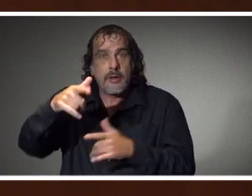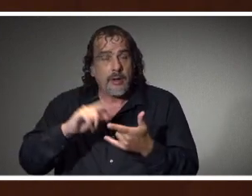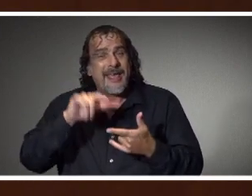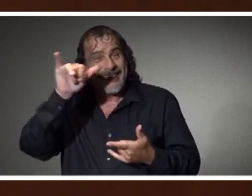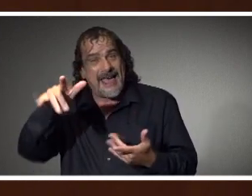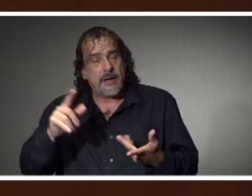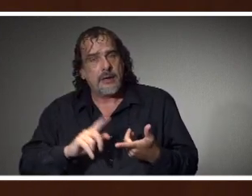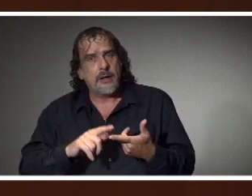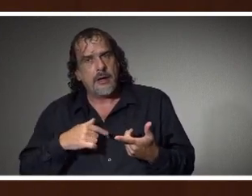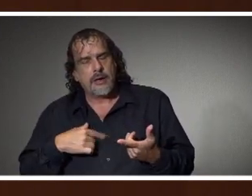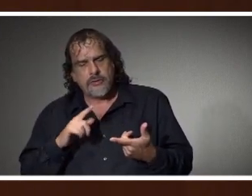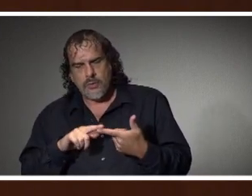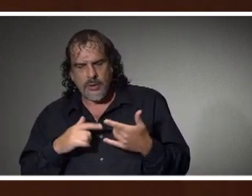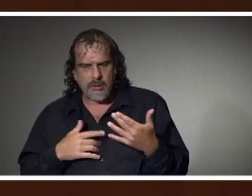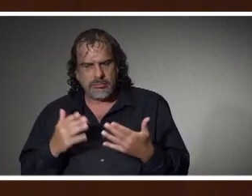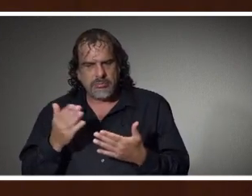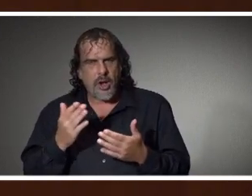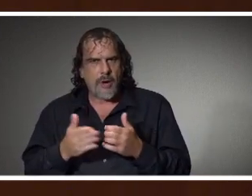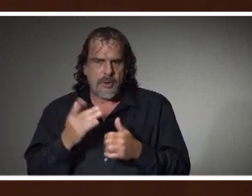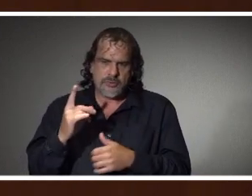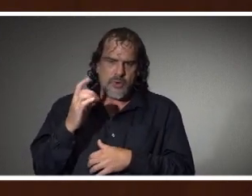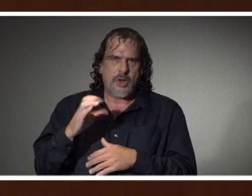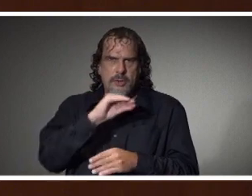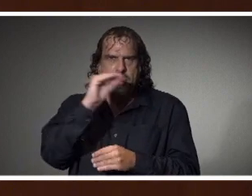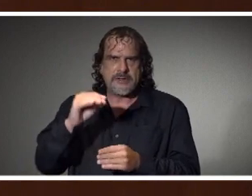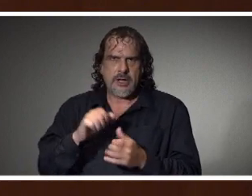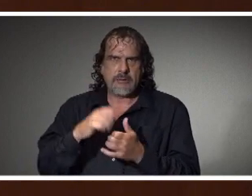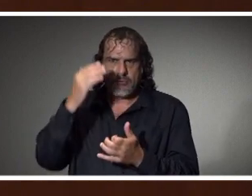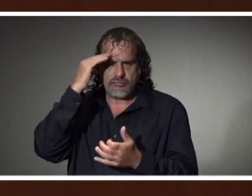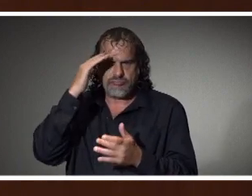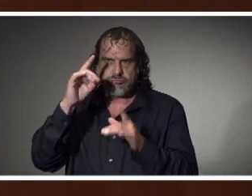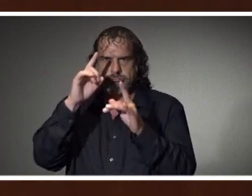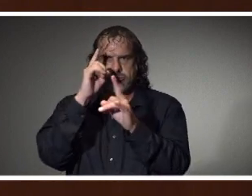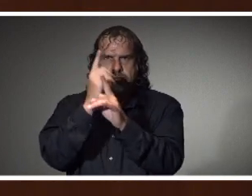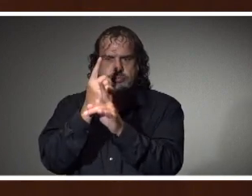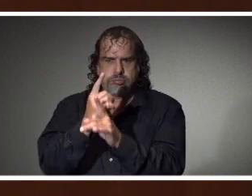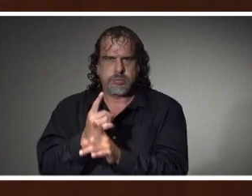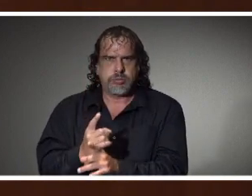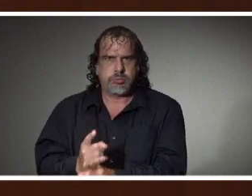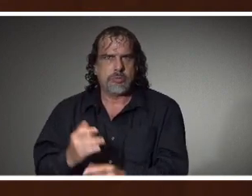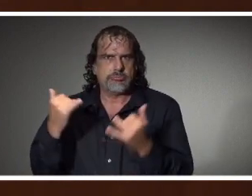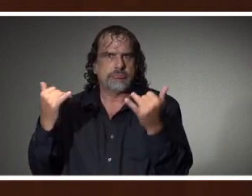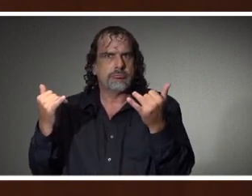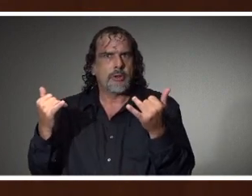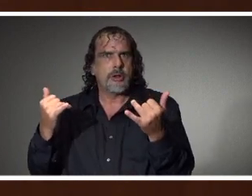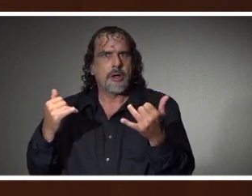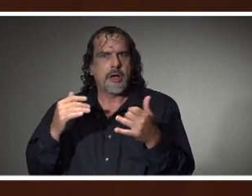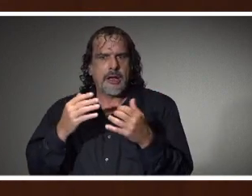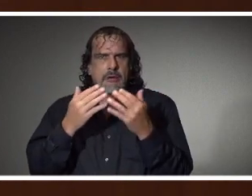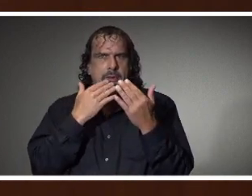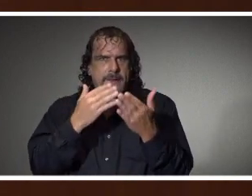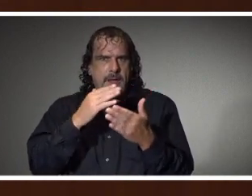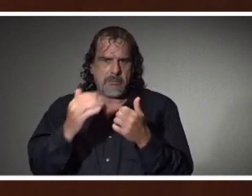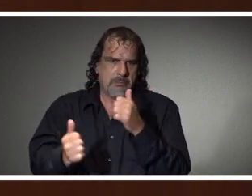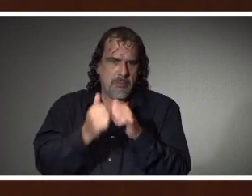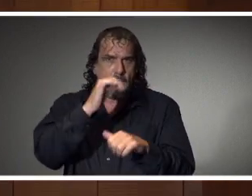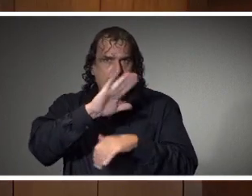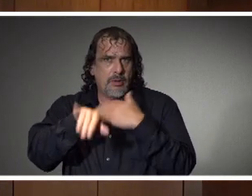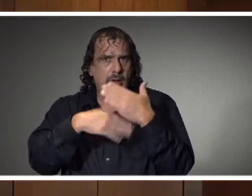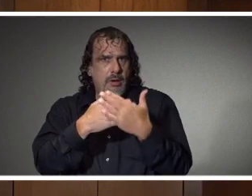close to 100% on all data fields, and we have a lot of data fields. So just thanks to our hospitals for keeping us informed. It's been extremely